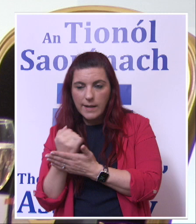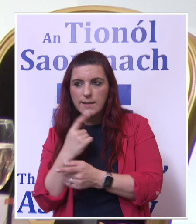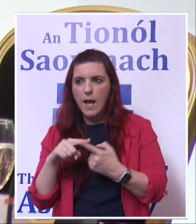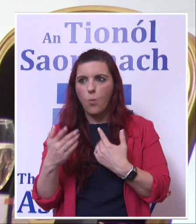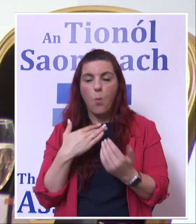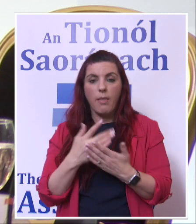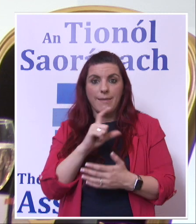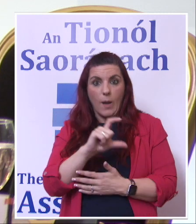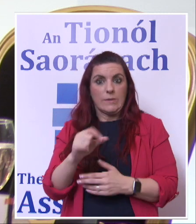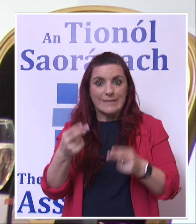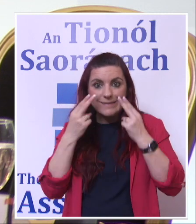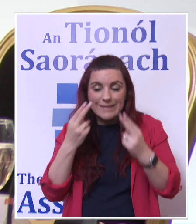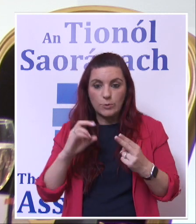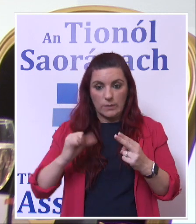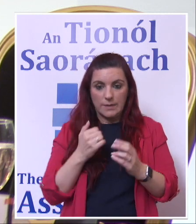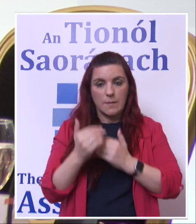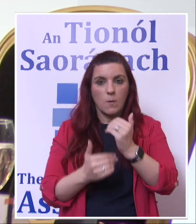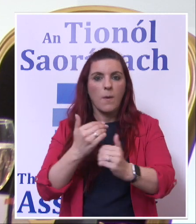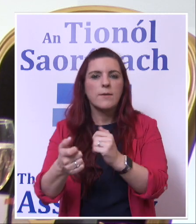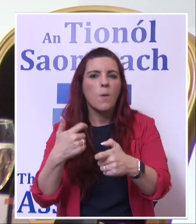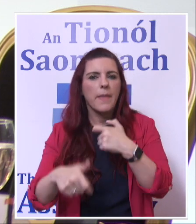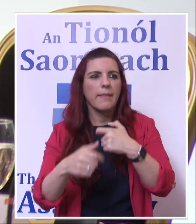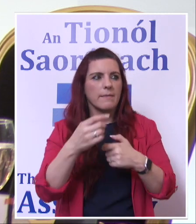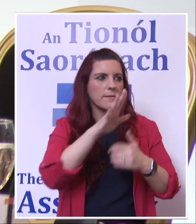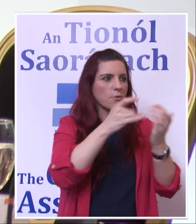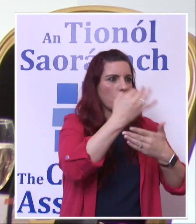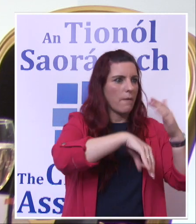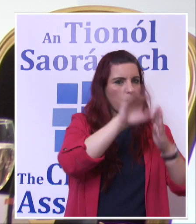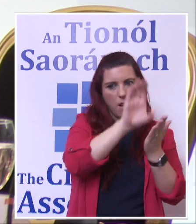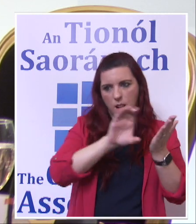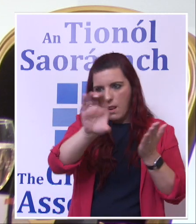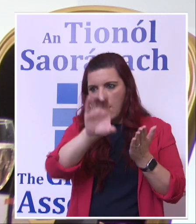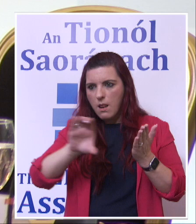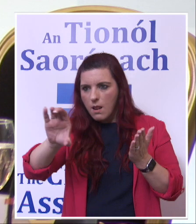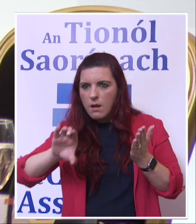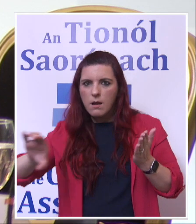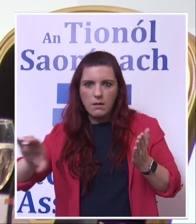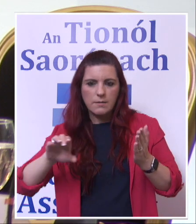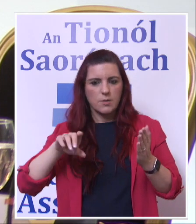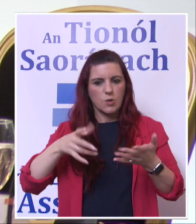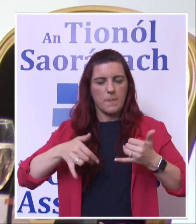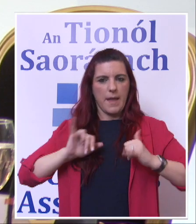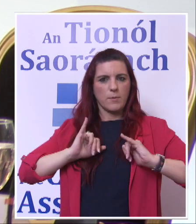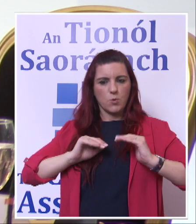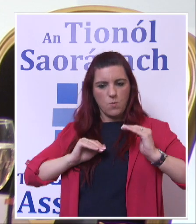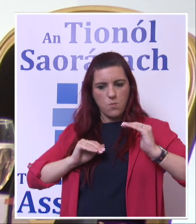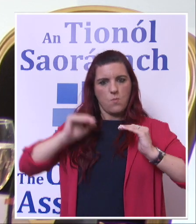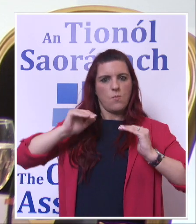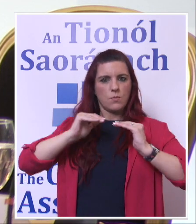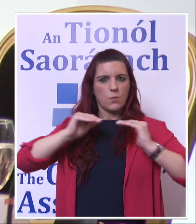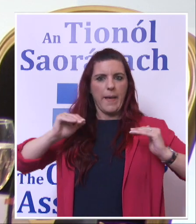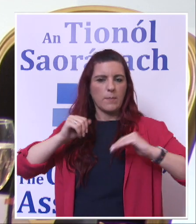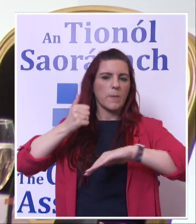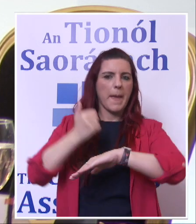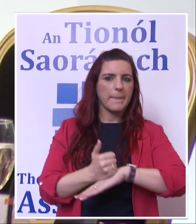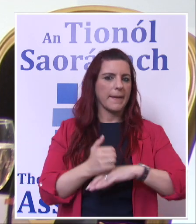need, and they allocate then the local government fund to fill that gap between the capacity that the local